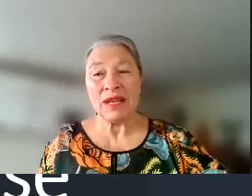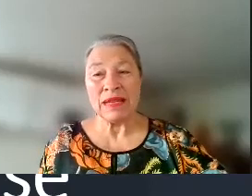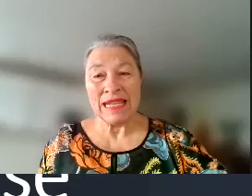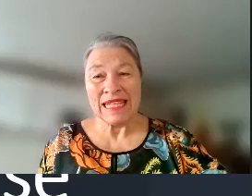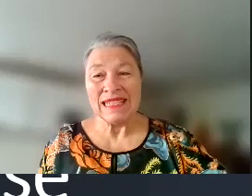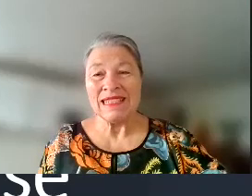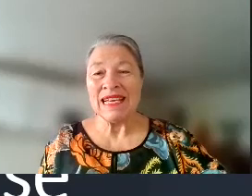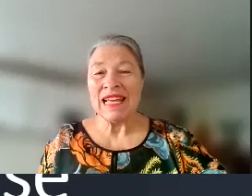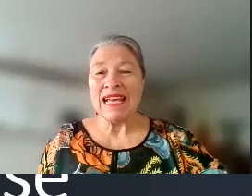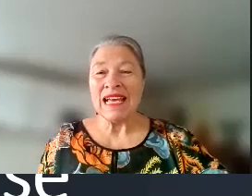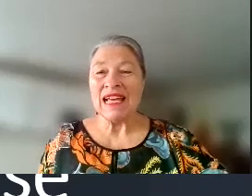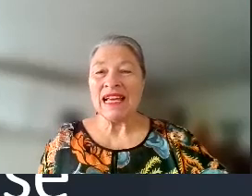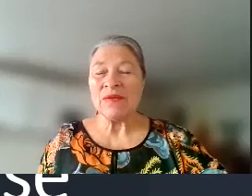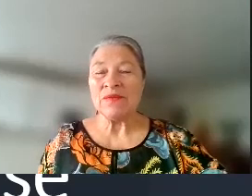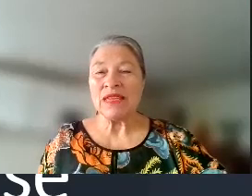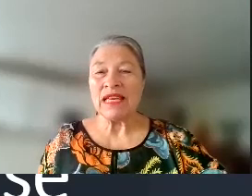plain Japanese